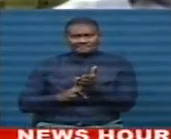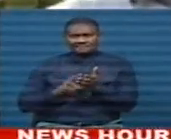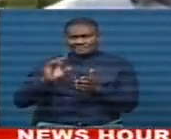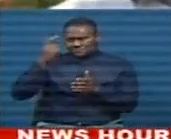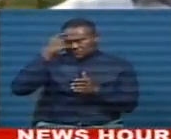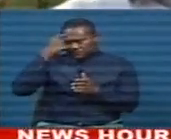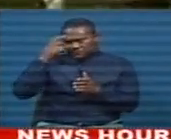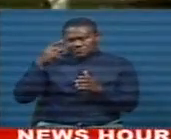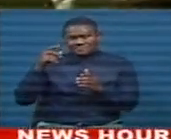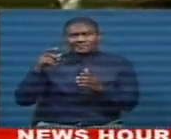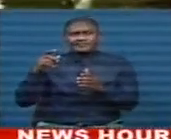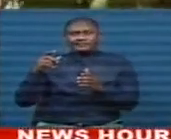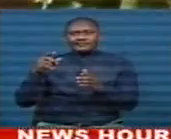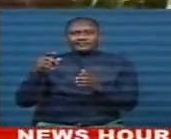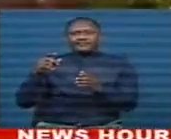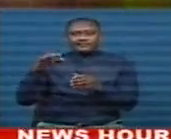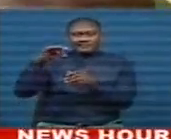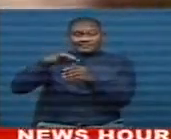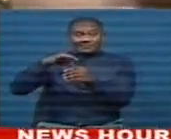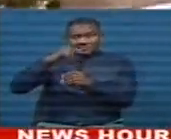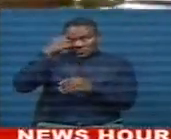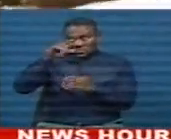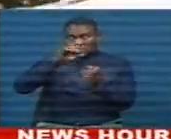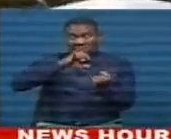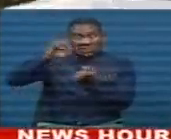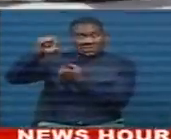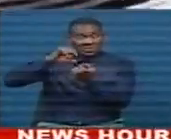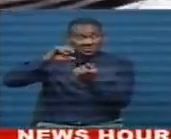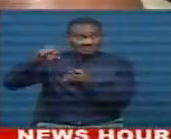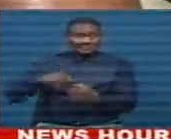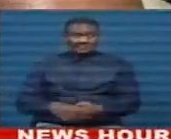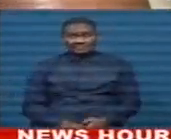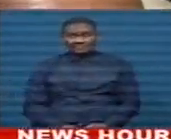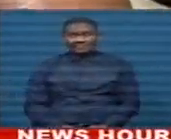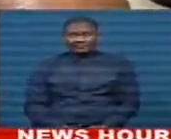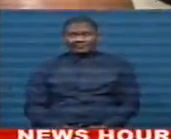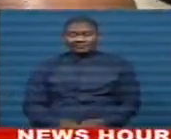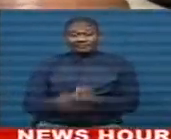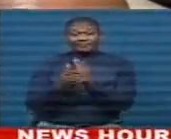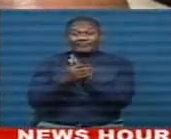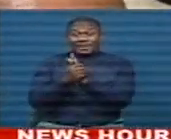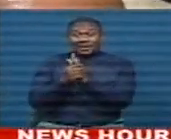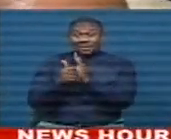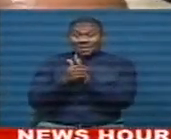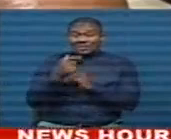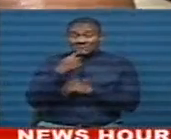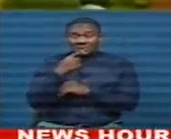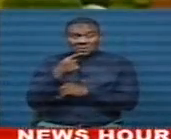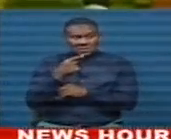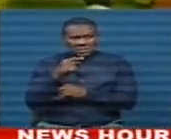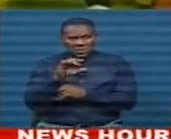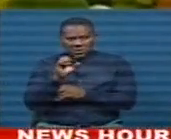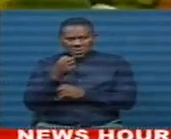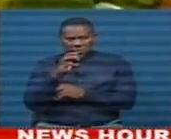the government's Planting for Export and Investment under Cashew Project. The experts say prospects of